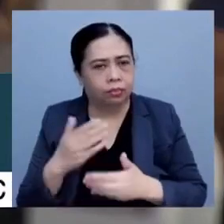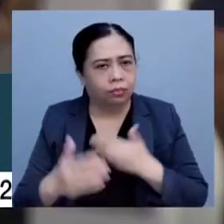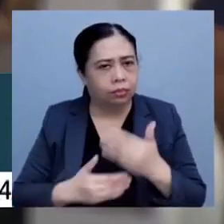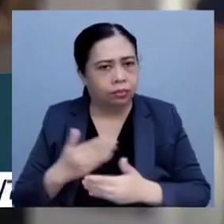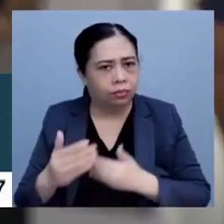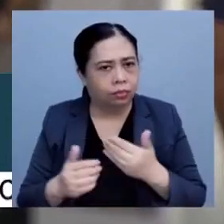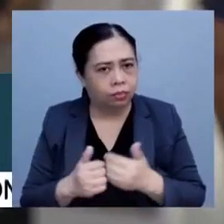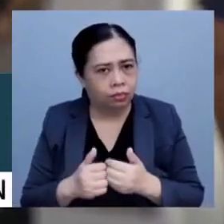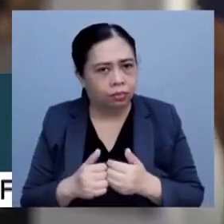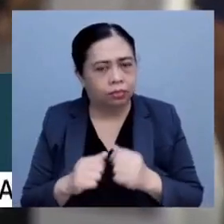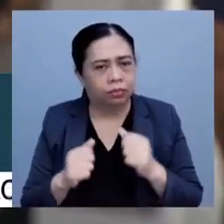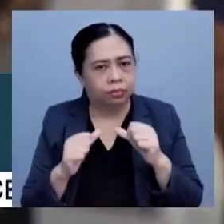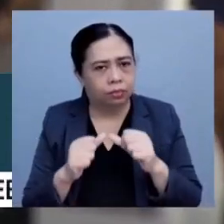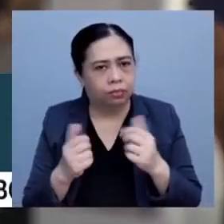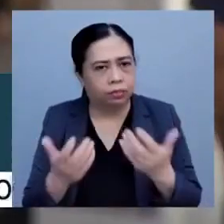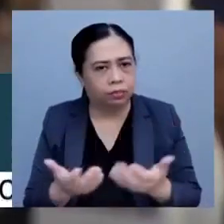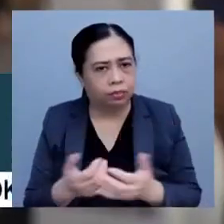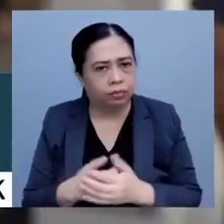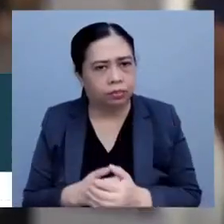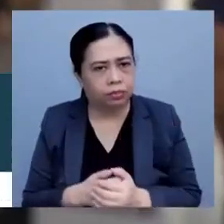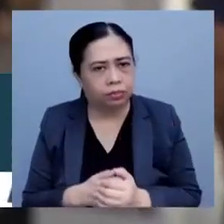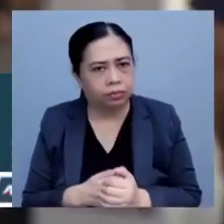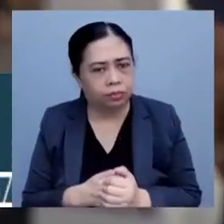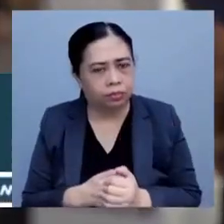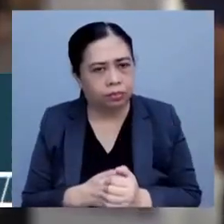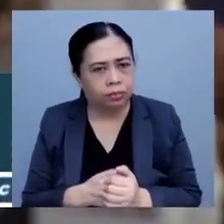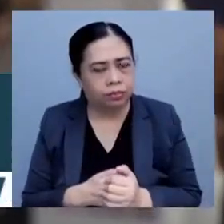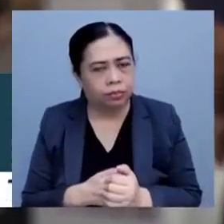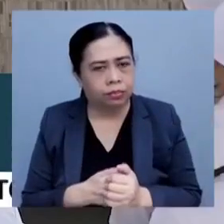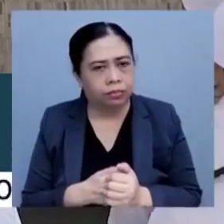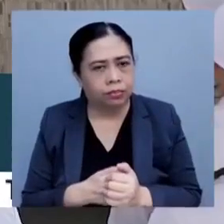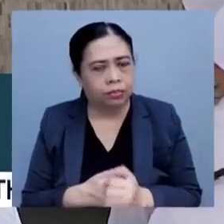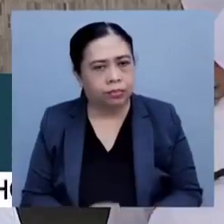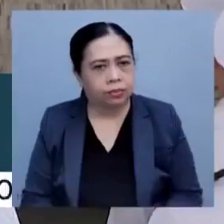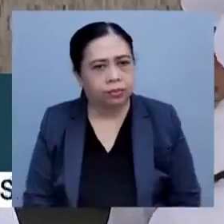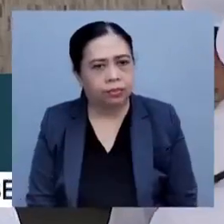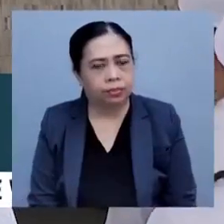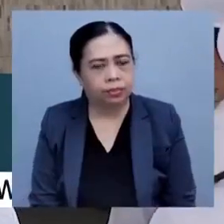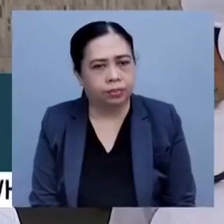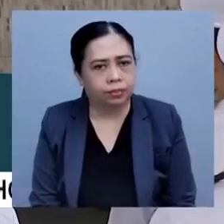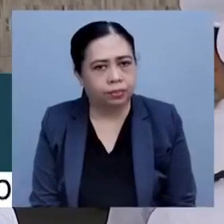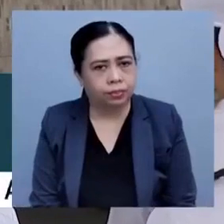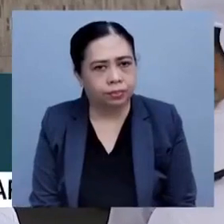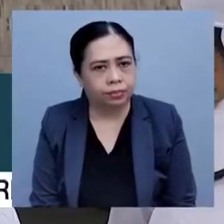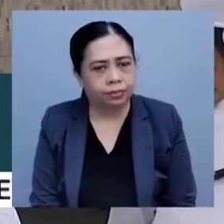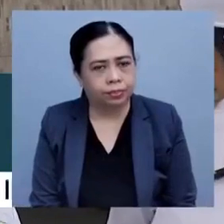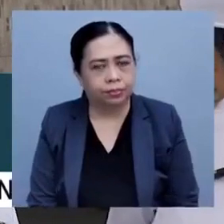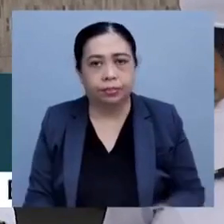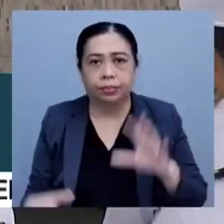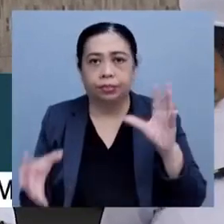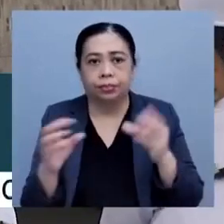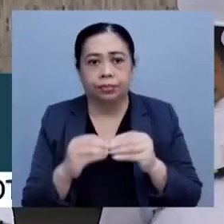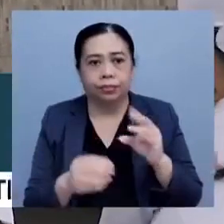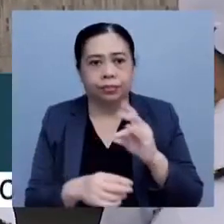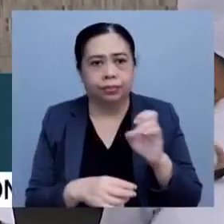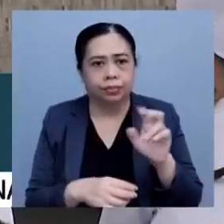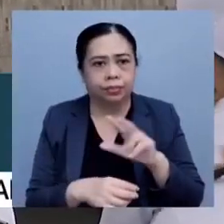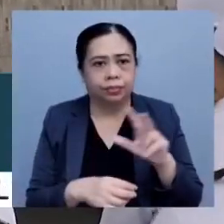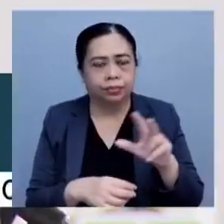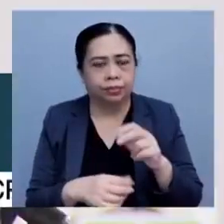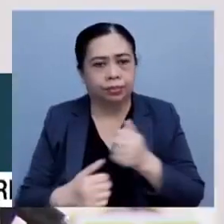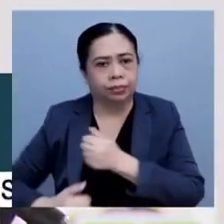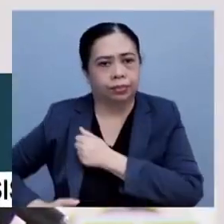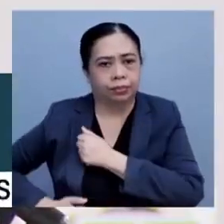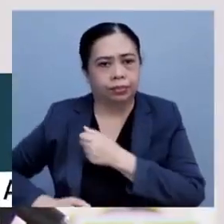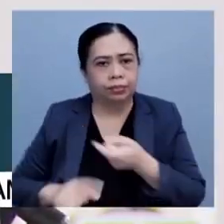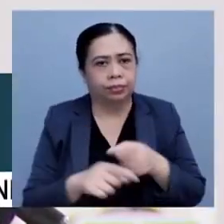accordance with the rule of the law, we decrease the chance for miscalculation. A total of 733 Navy troops from the